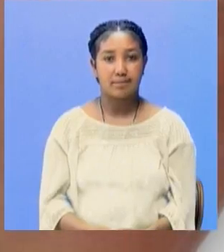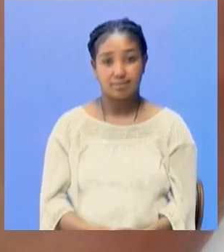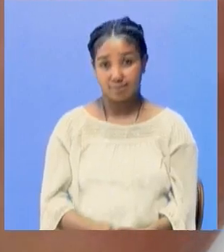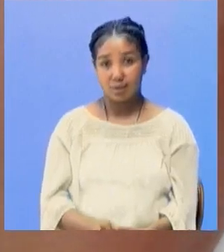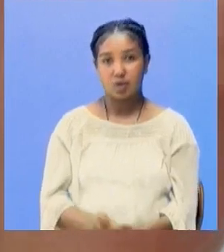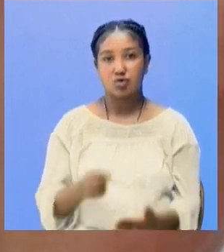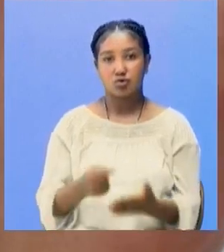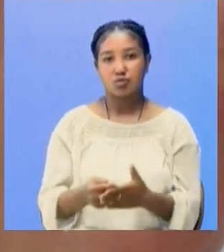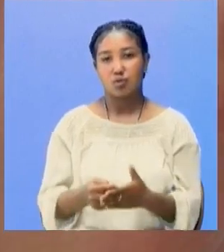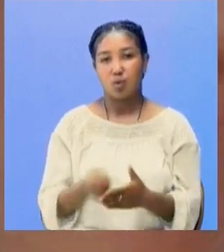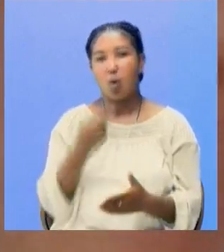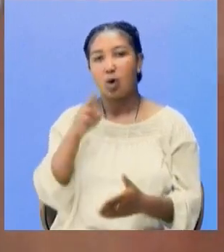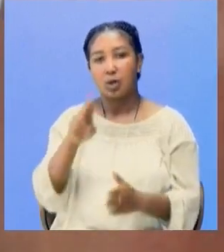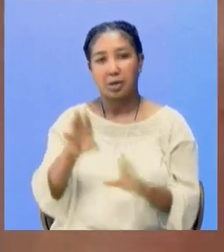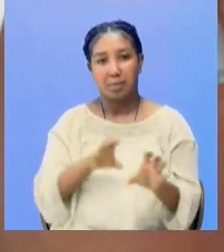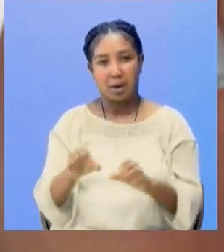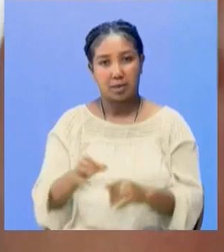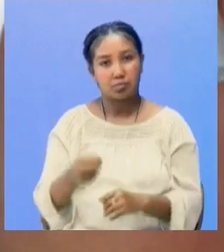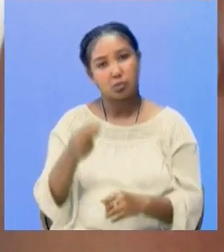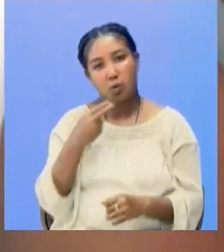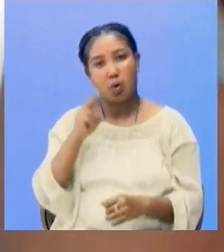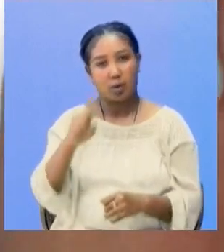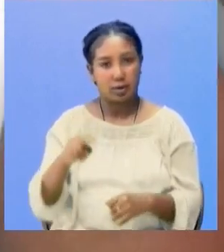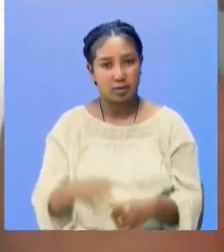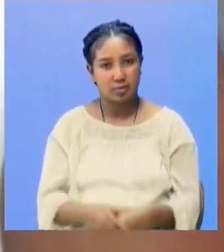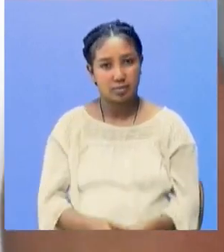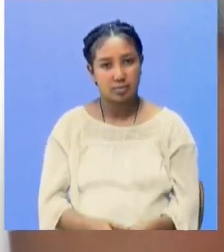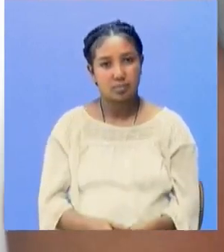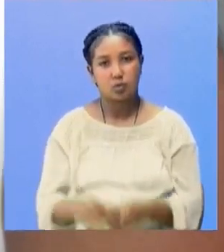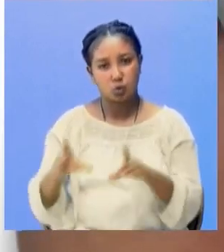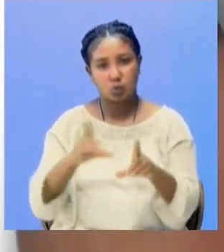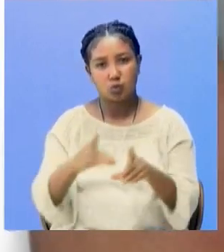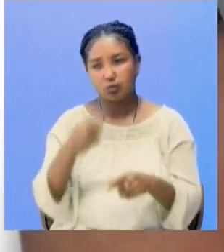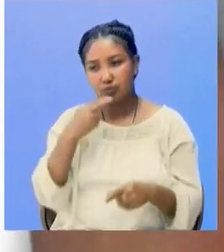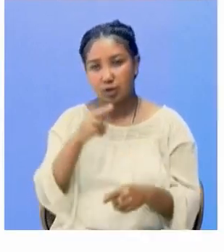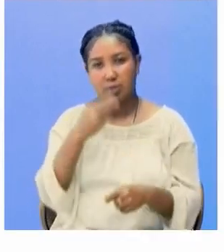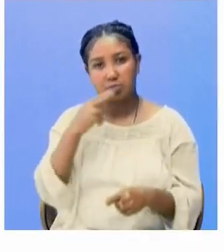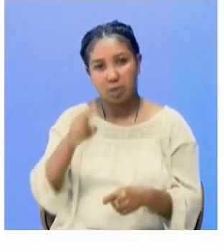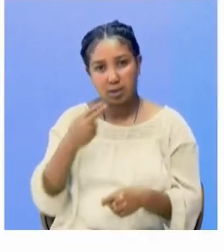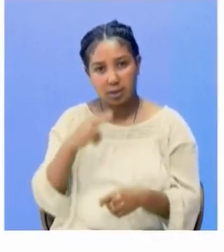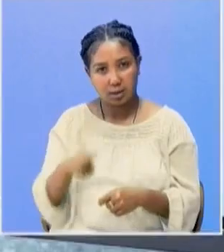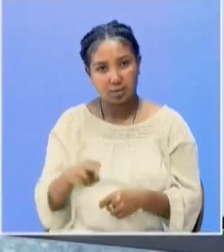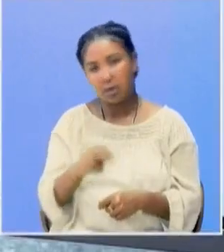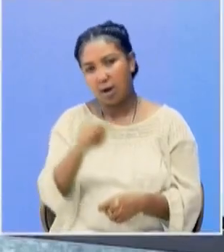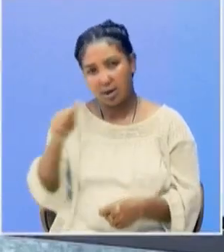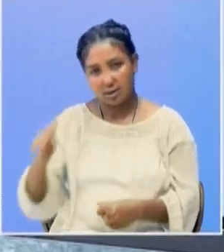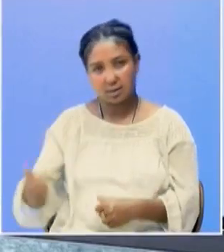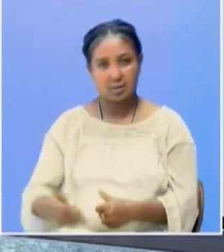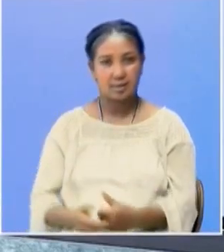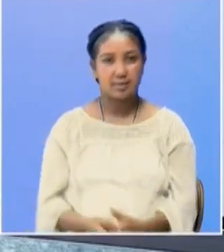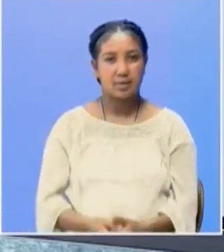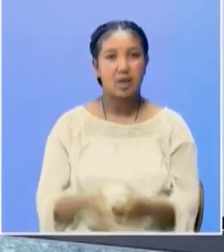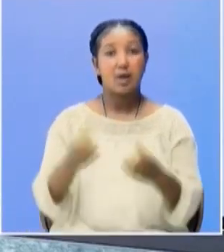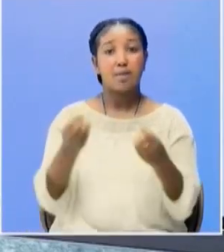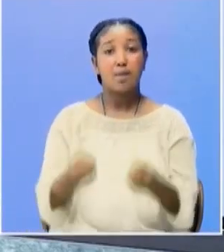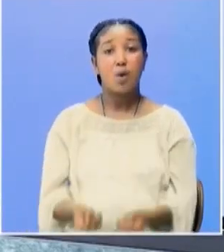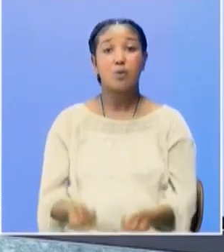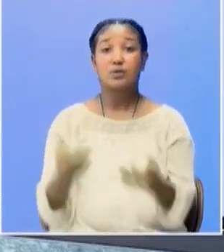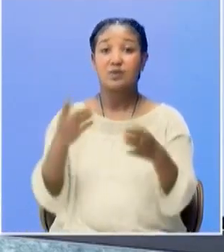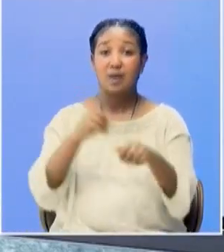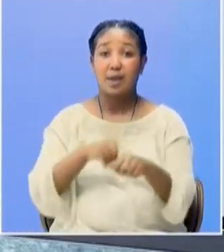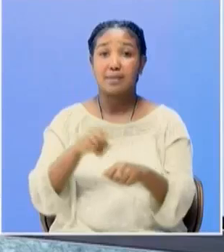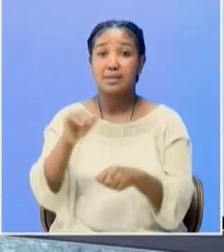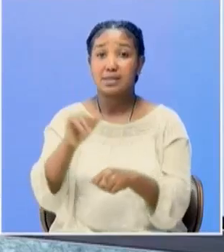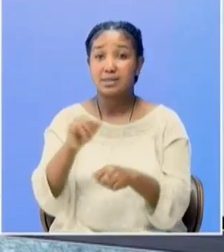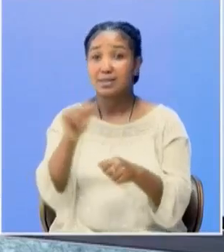Yes, to order. To order someone to do something. And the others. Most of the time, this